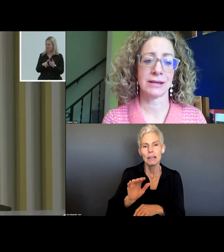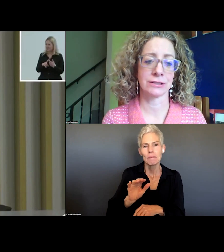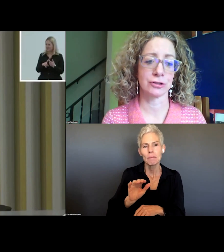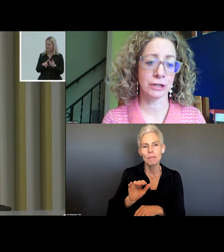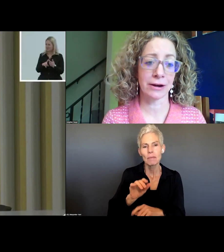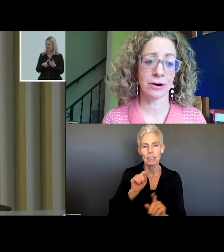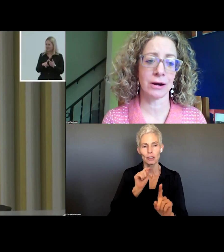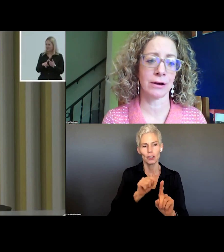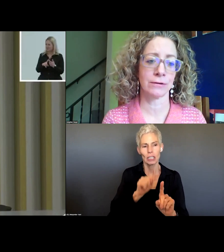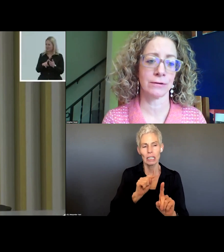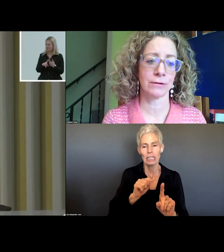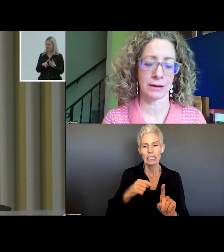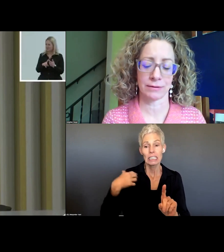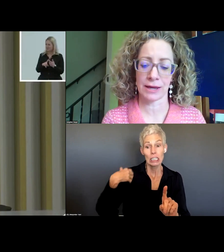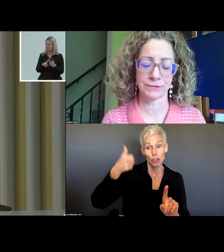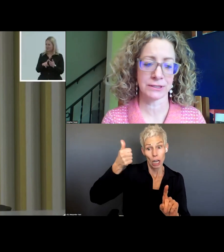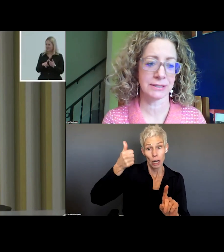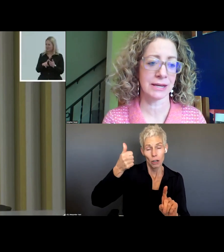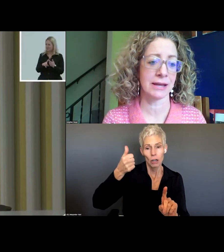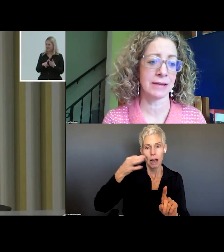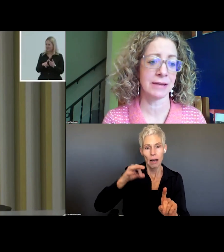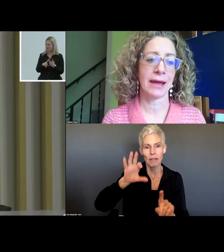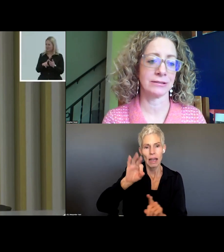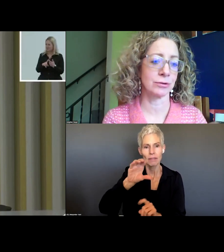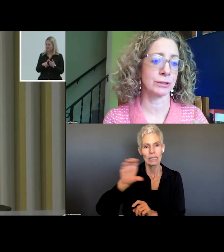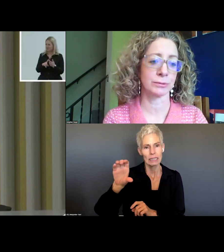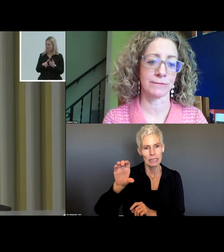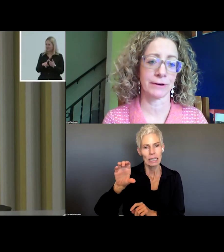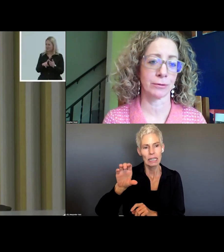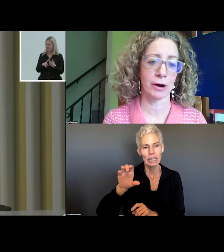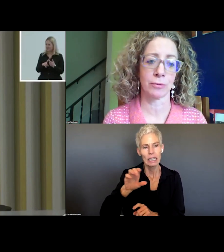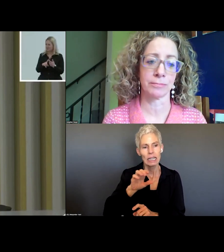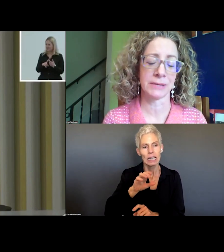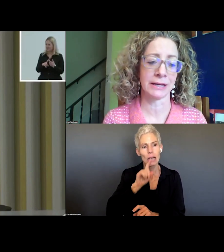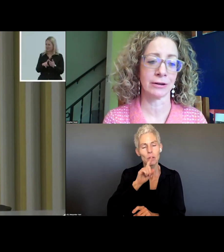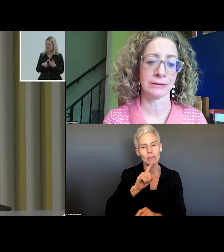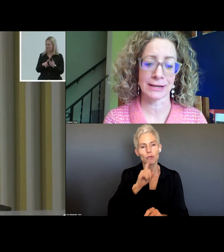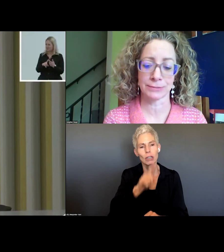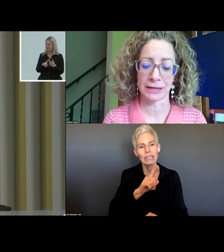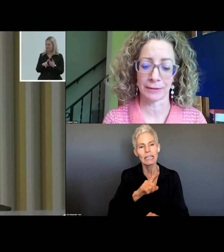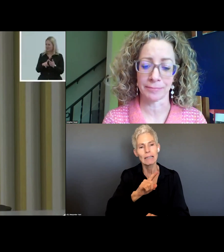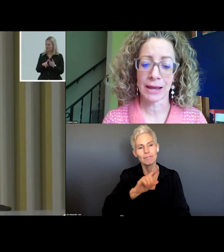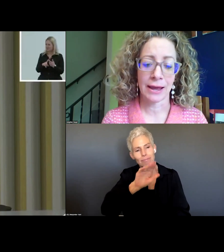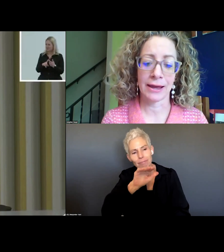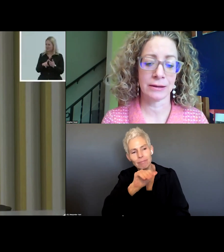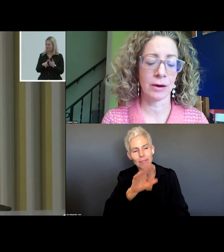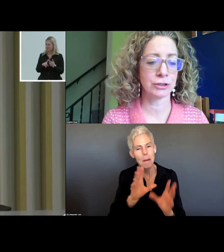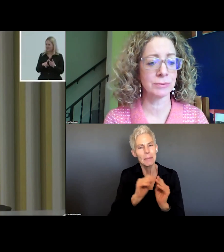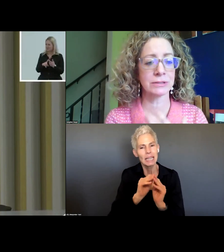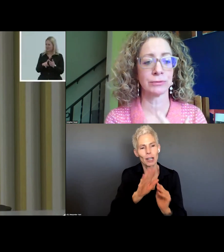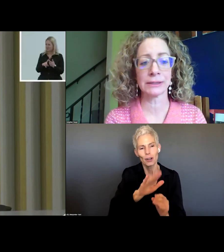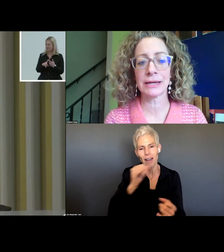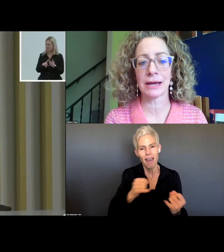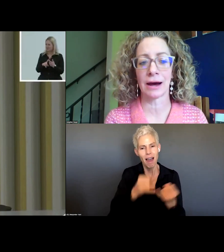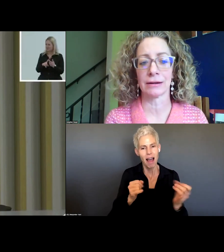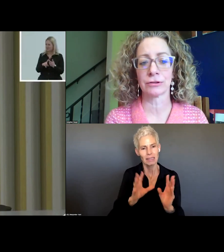She is the chair of the FCC, and so this was a farewell meeting, her last meeting. And she